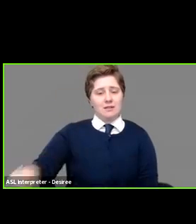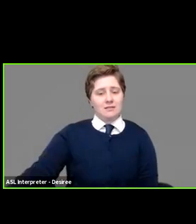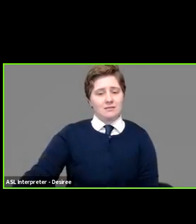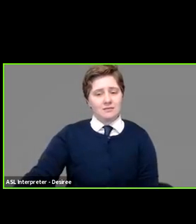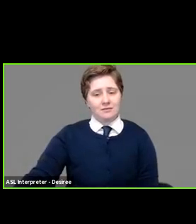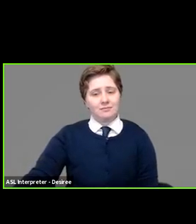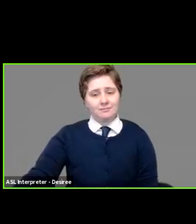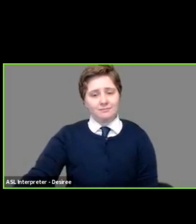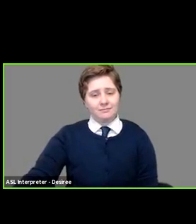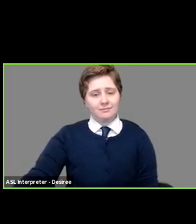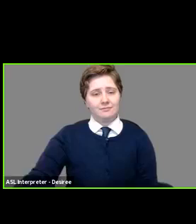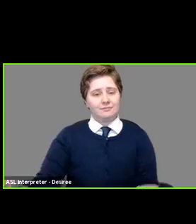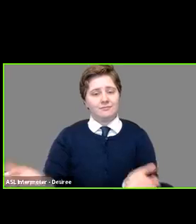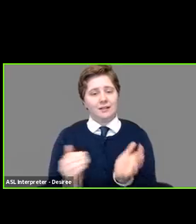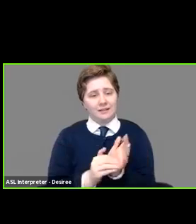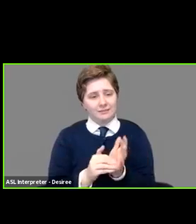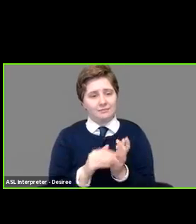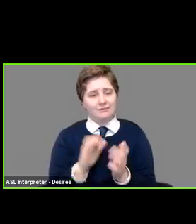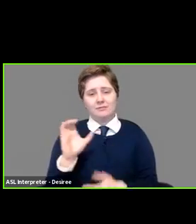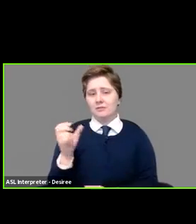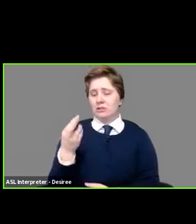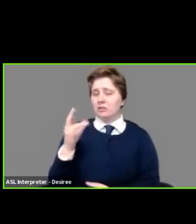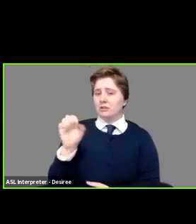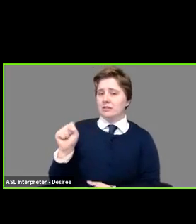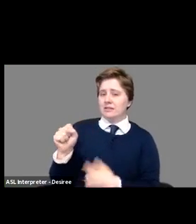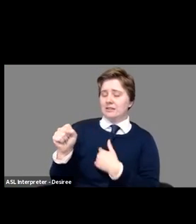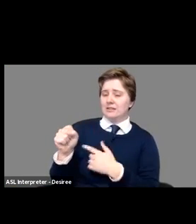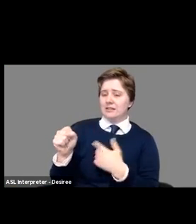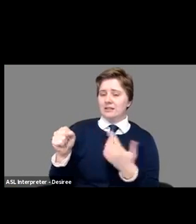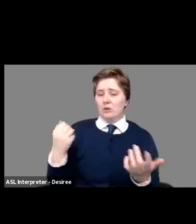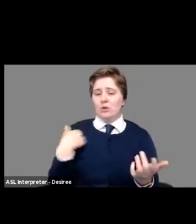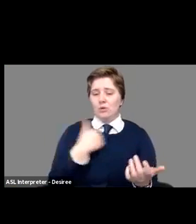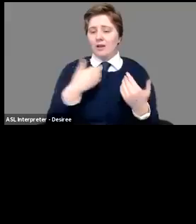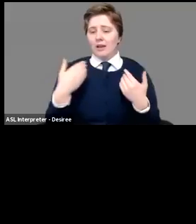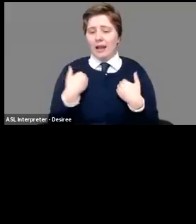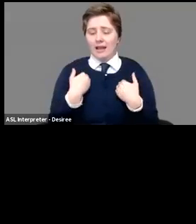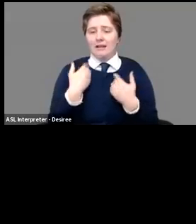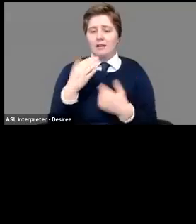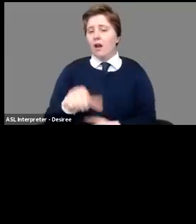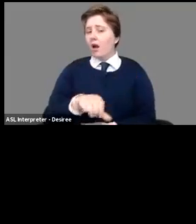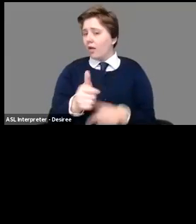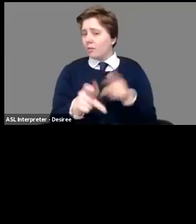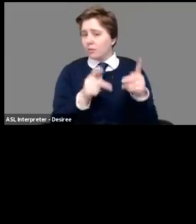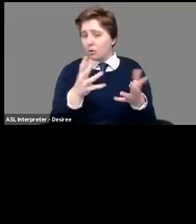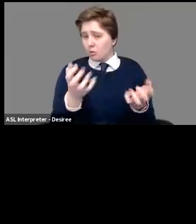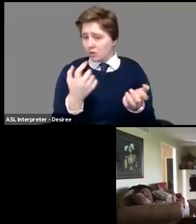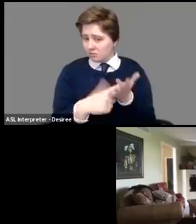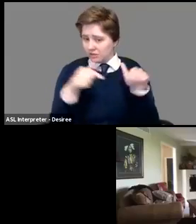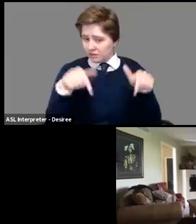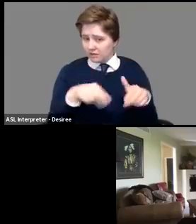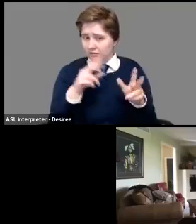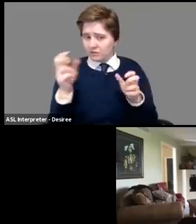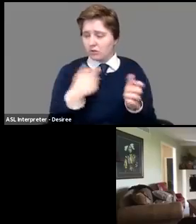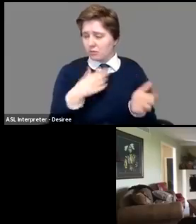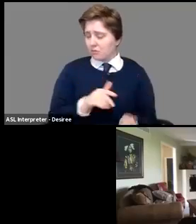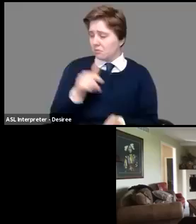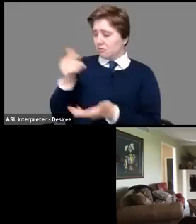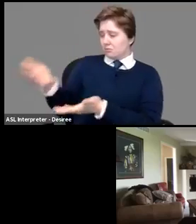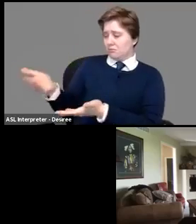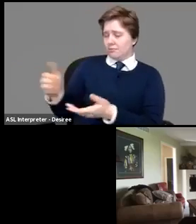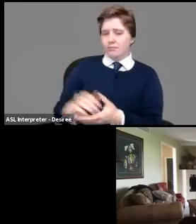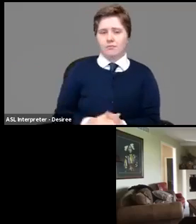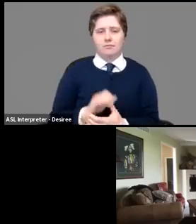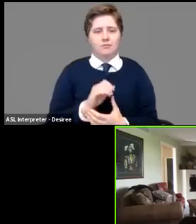again, Chris, I think we have some other individuals who'd like to talk about this, so I throw this back to you.